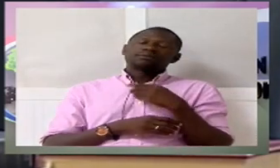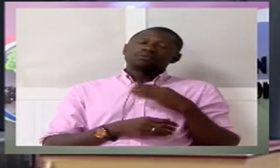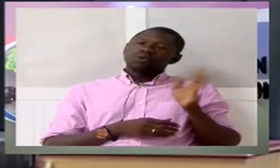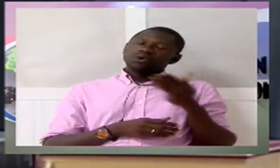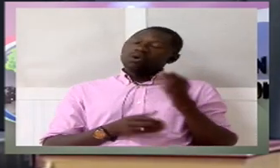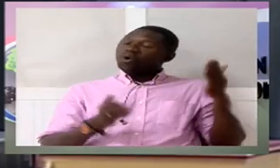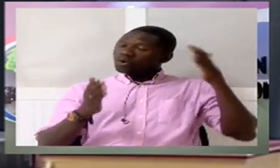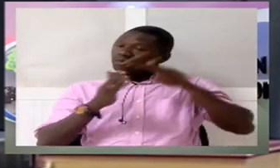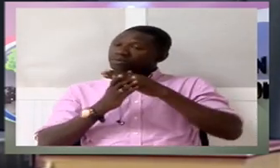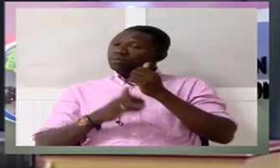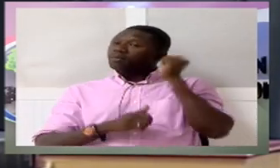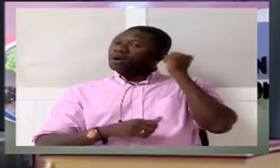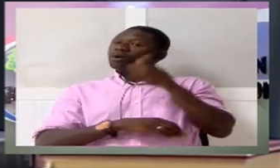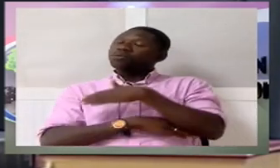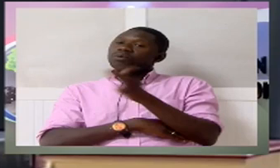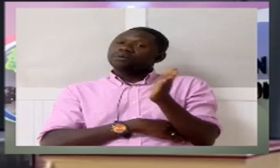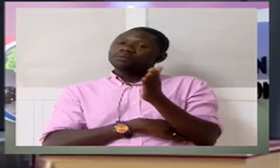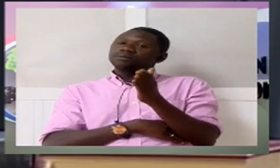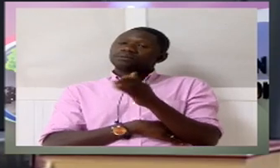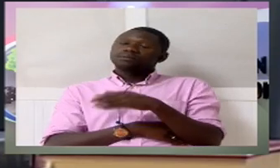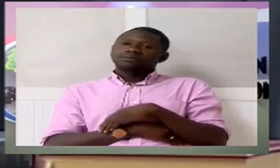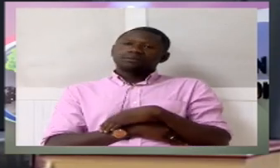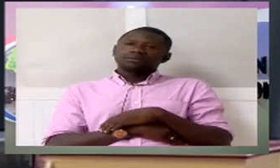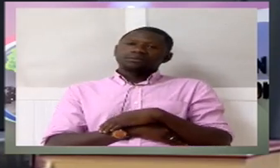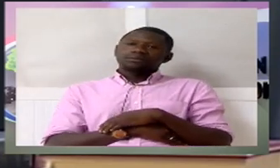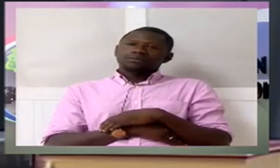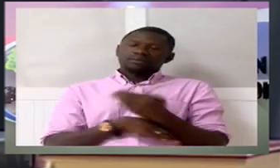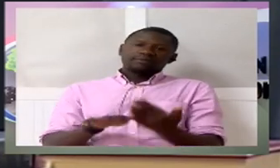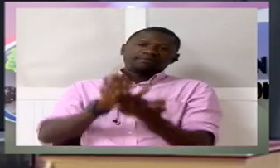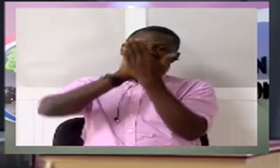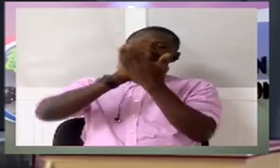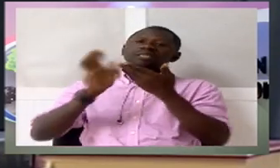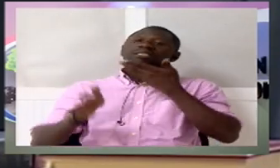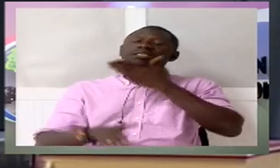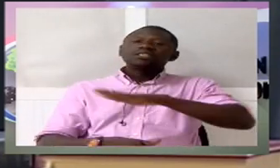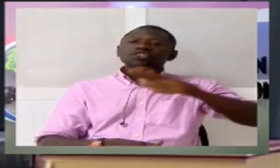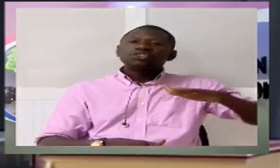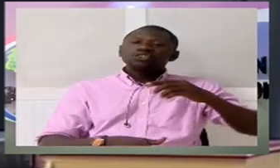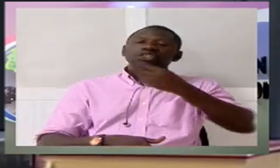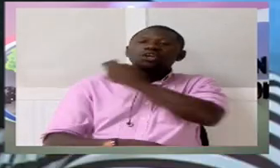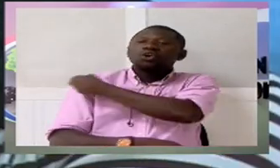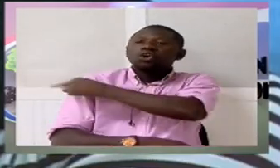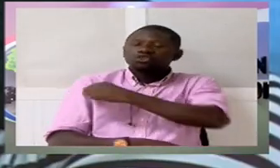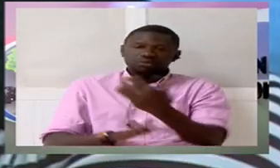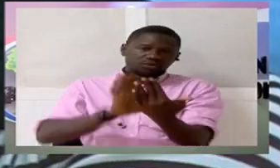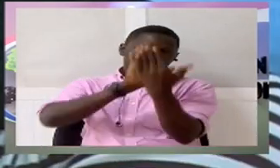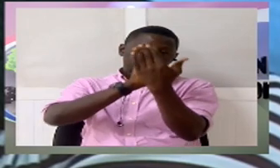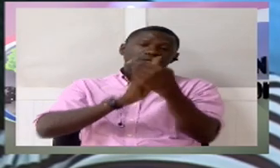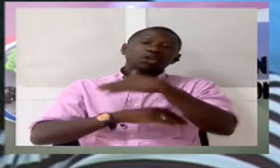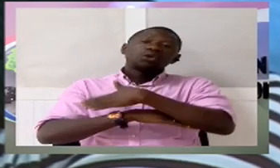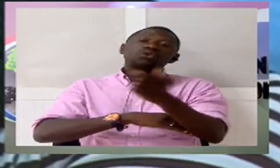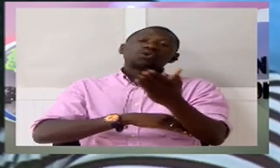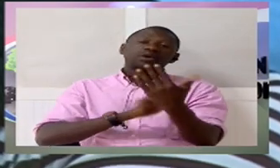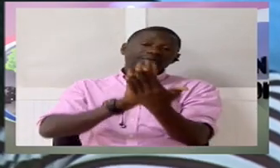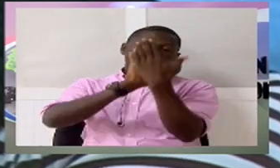We went all the way to the back door. Membe dindi loptano nyatili nyala. Which was in front of the children's